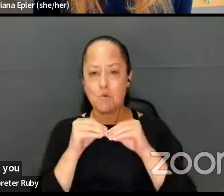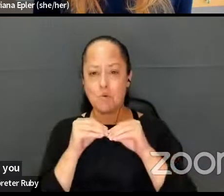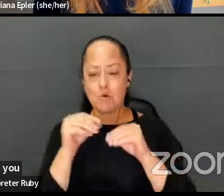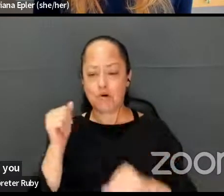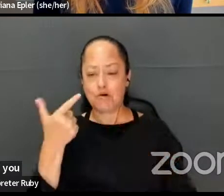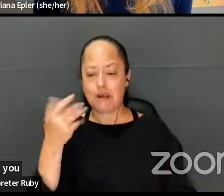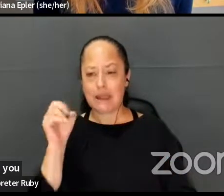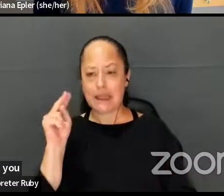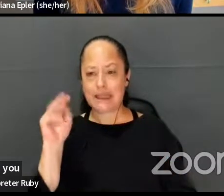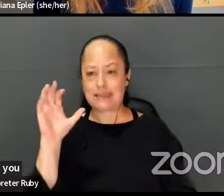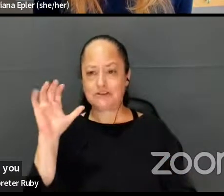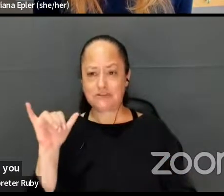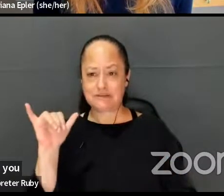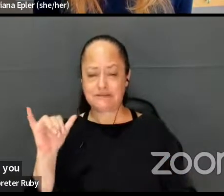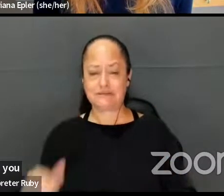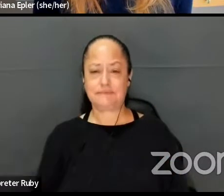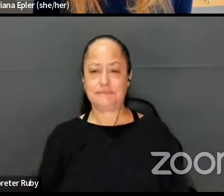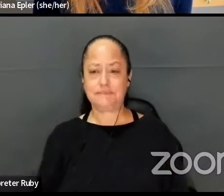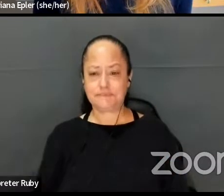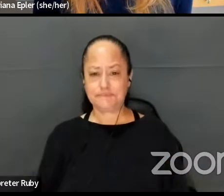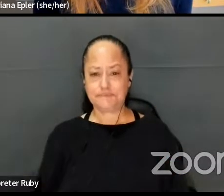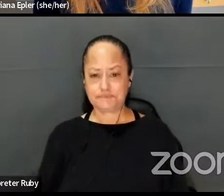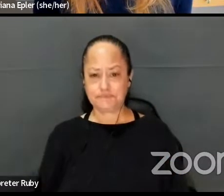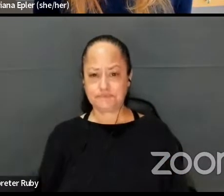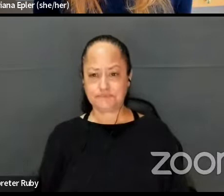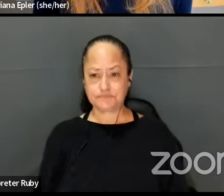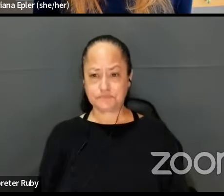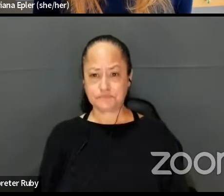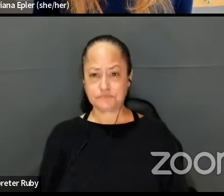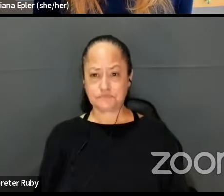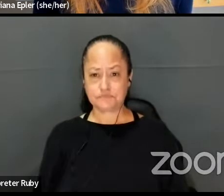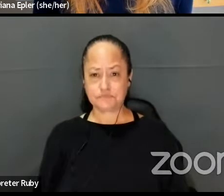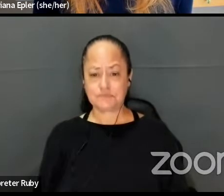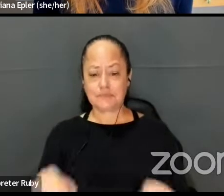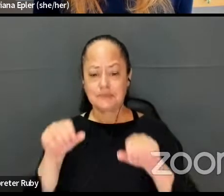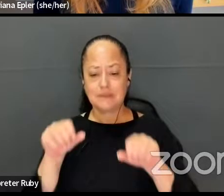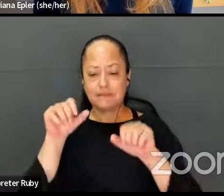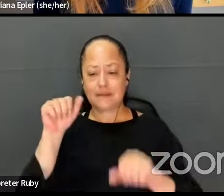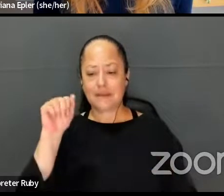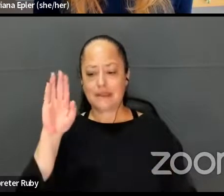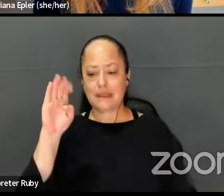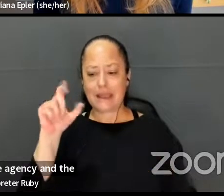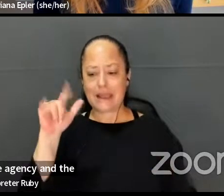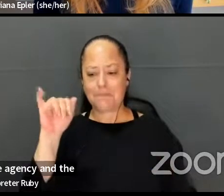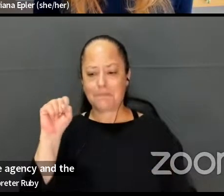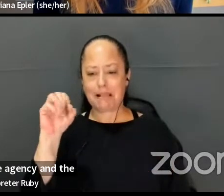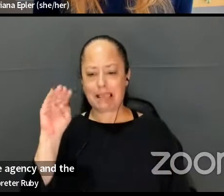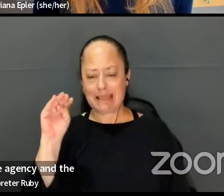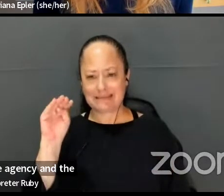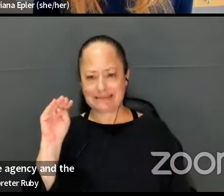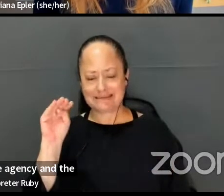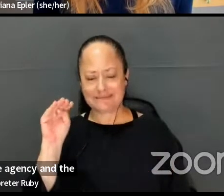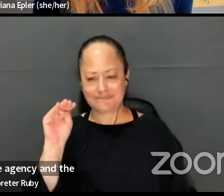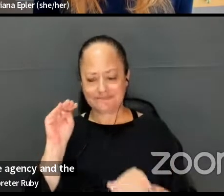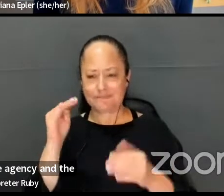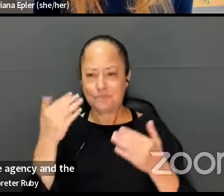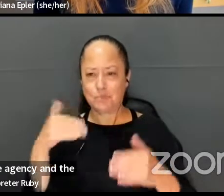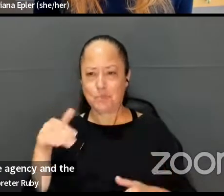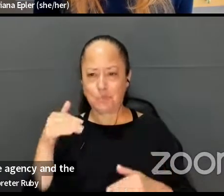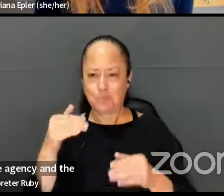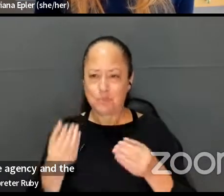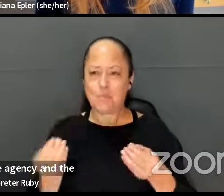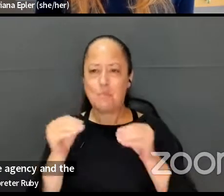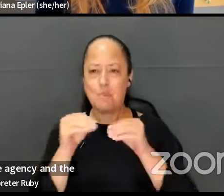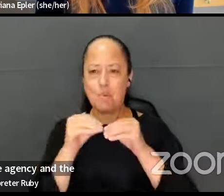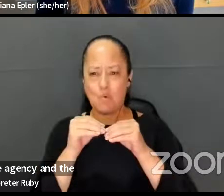agency, and the ableism is even much more there, I